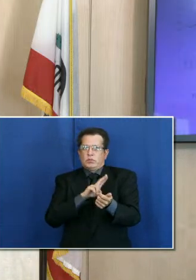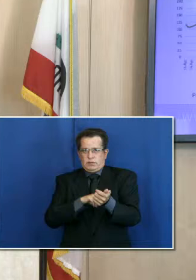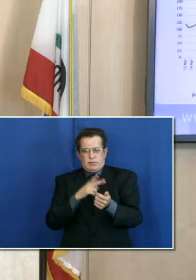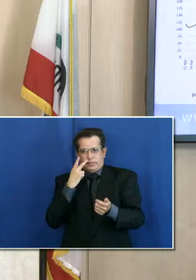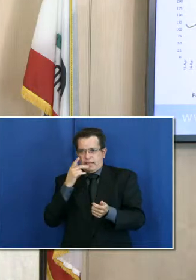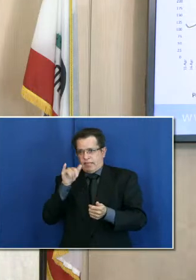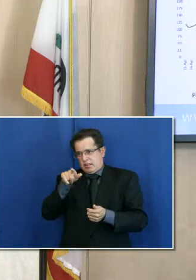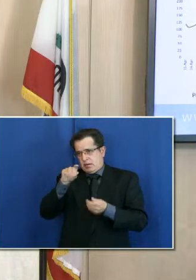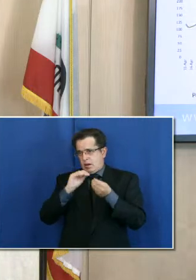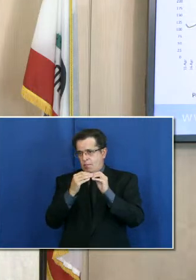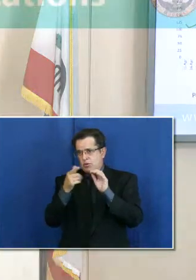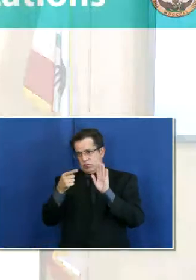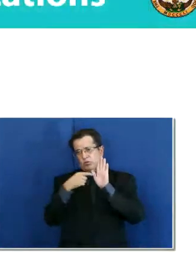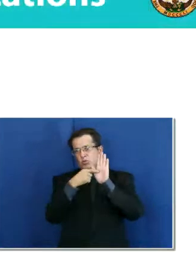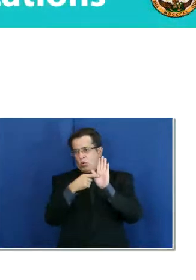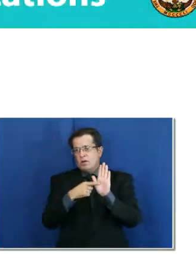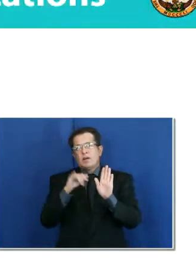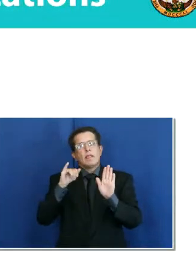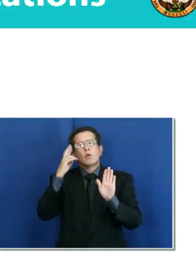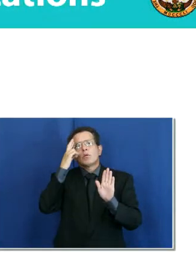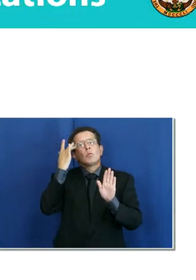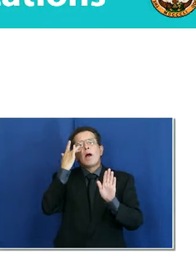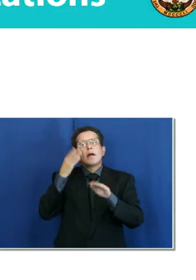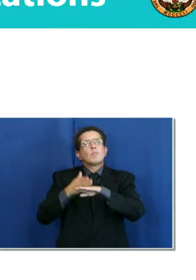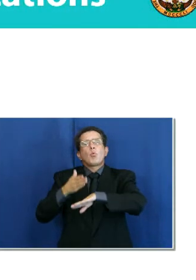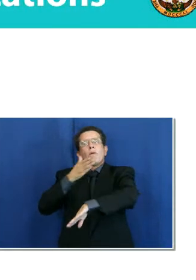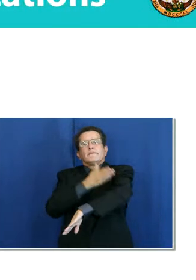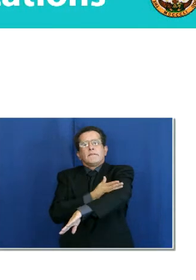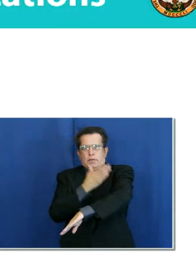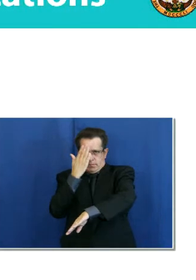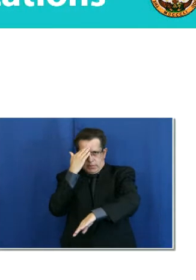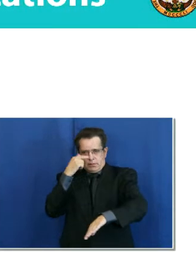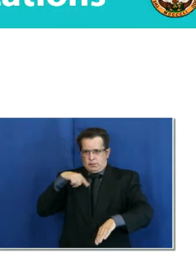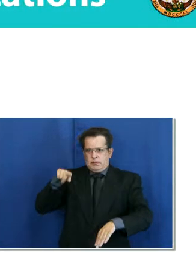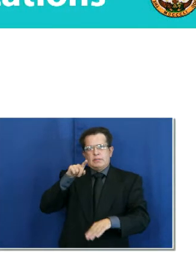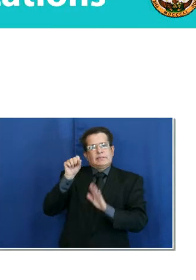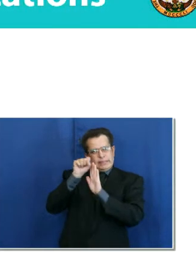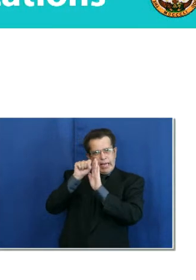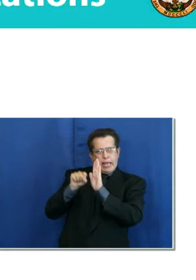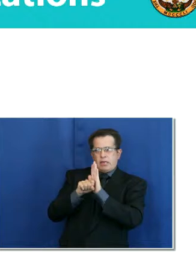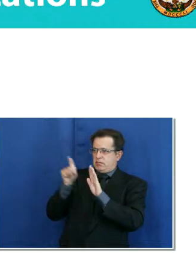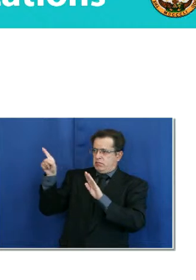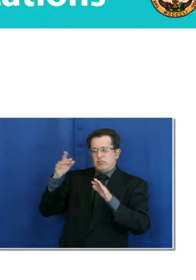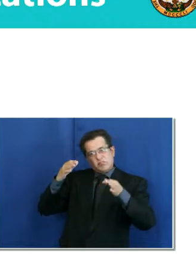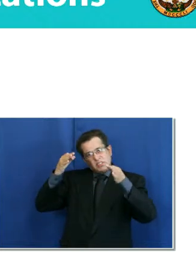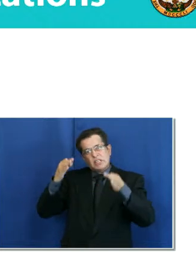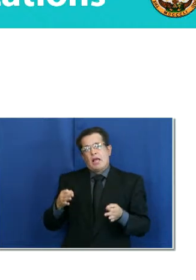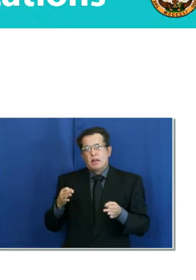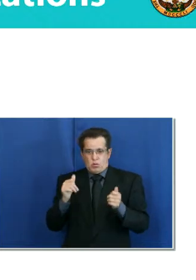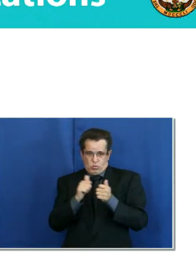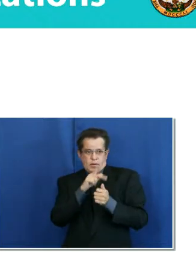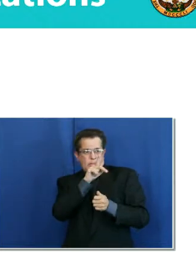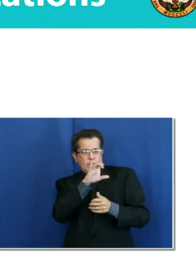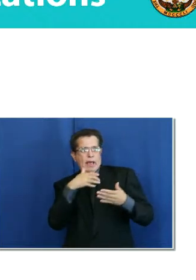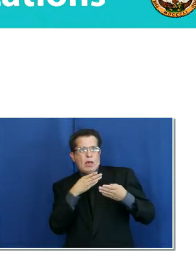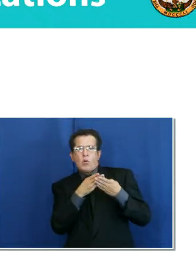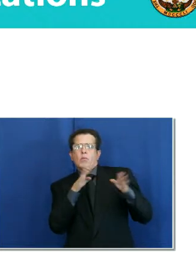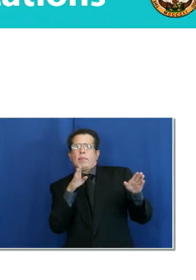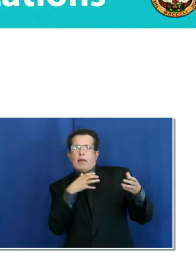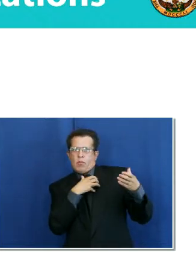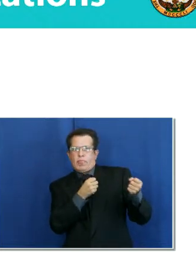from the graph, the reason the numbers are improving is because of the difficult decisions that the state and county made with public health